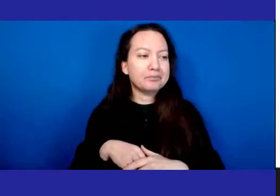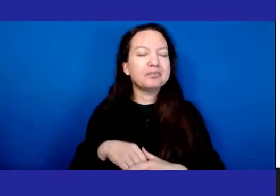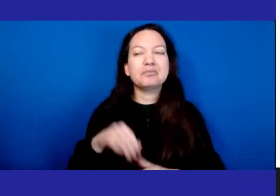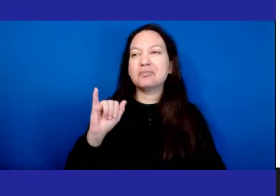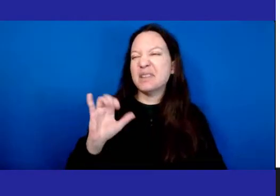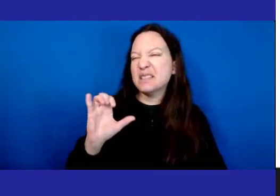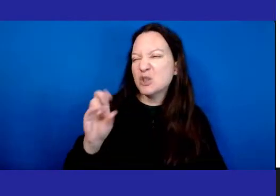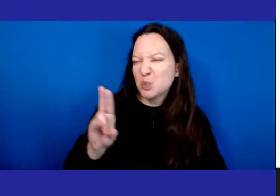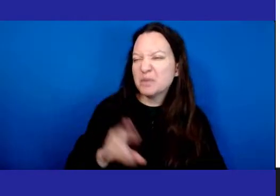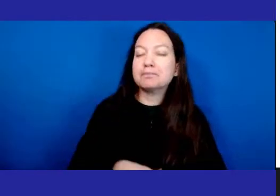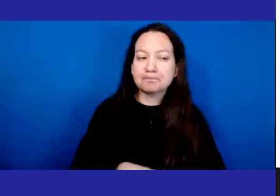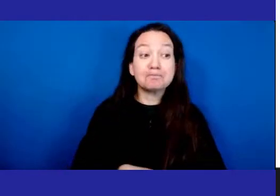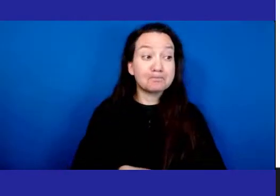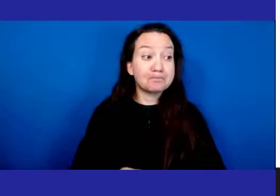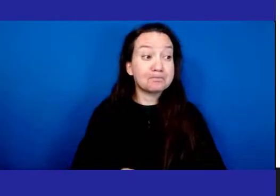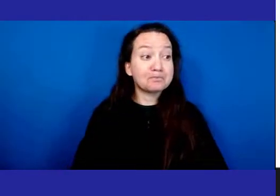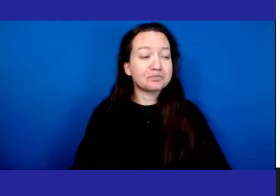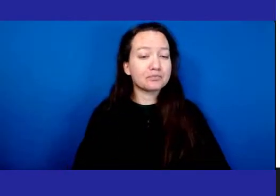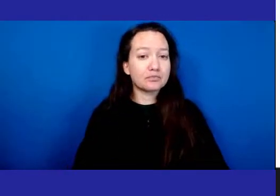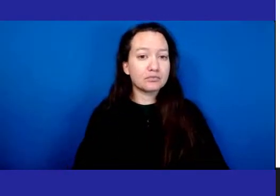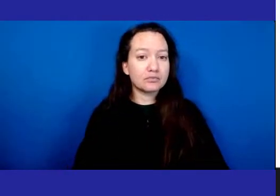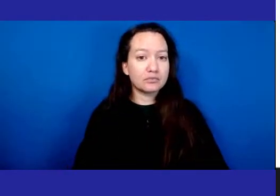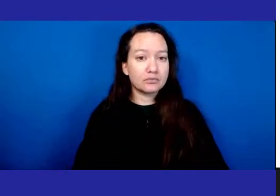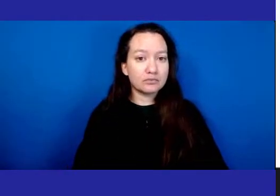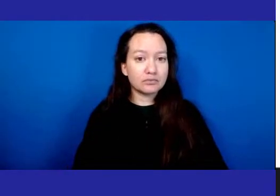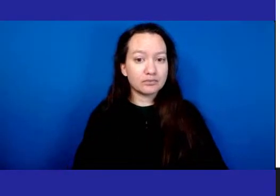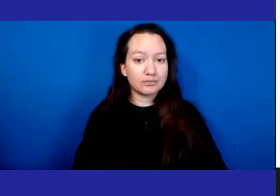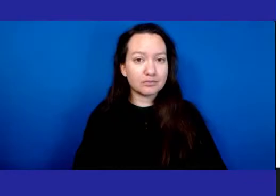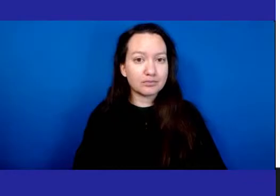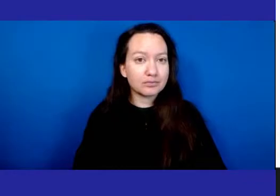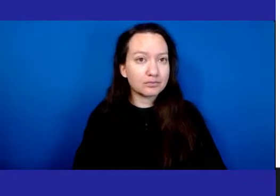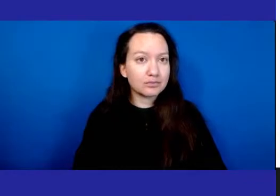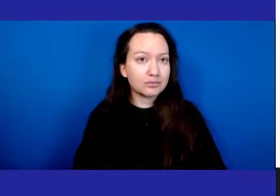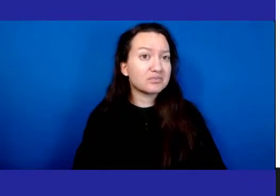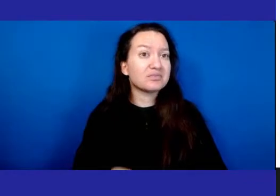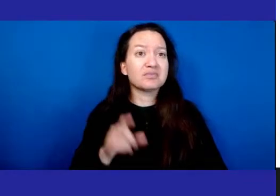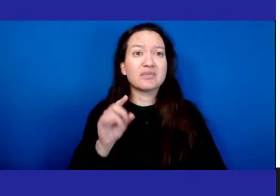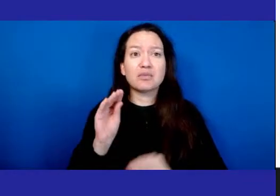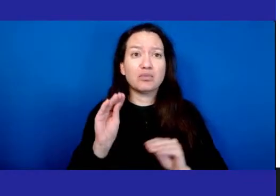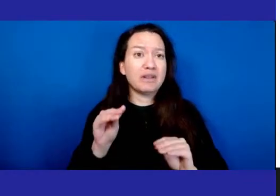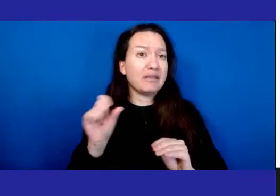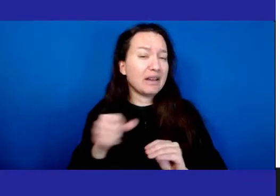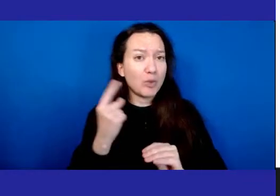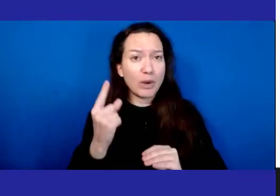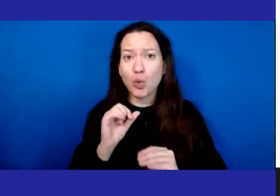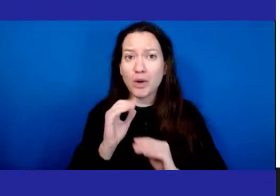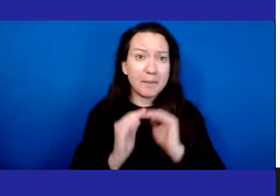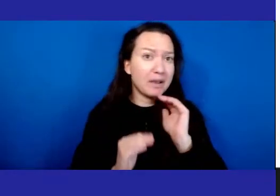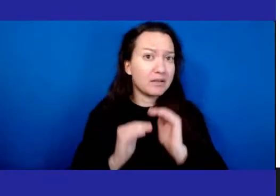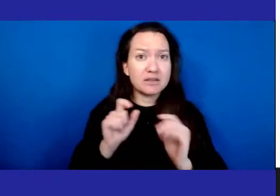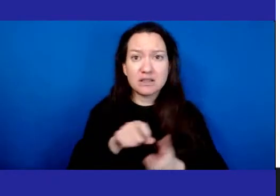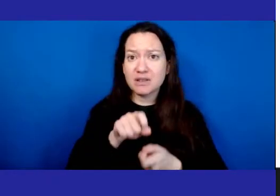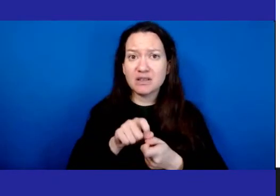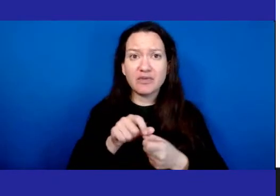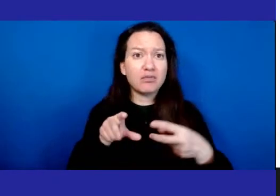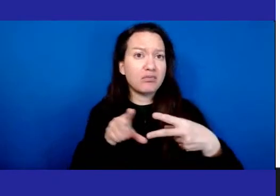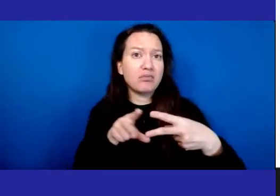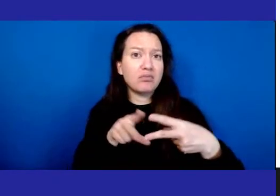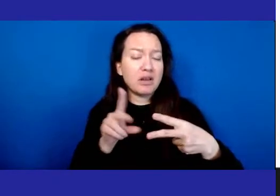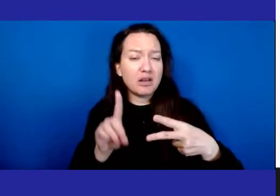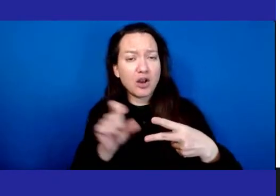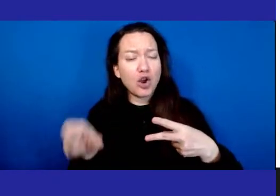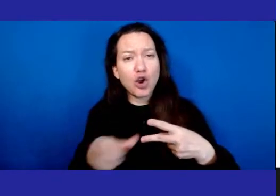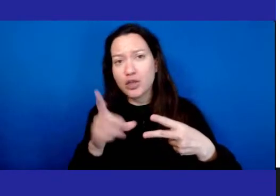ICU. I mean, or anywhere, just anywhere, right? Like, are you building it just for those other departments, or are